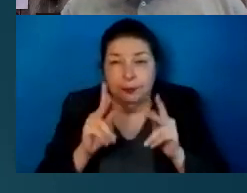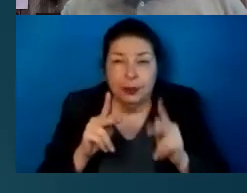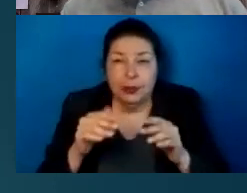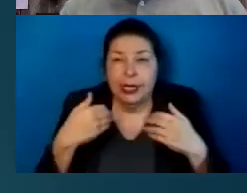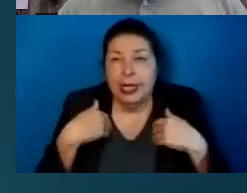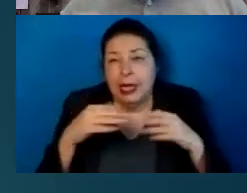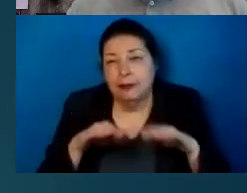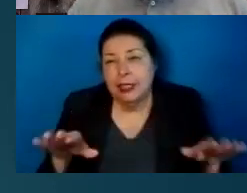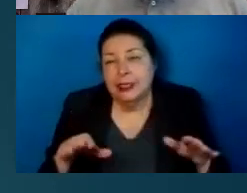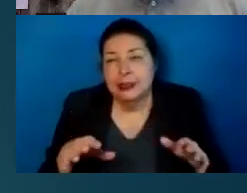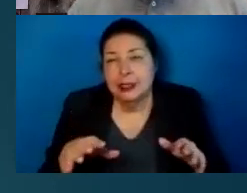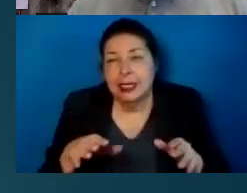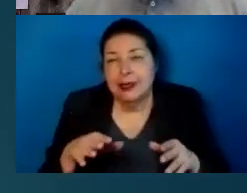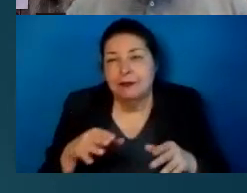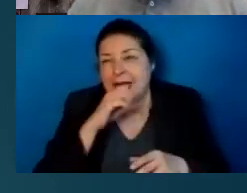between